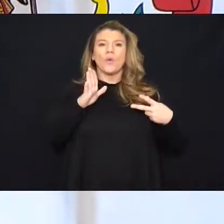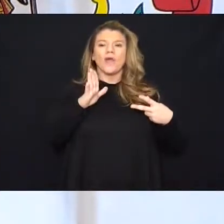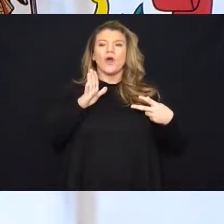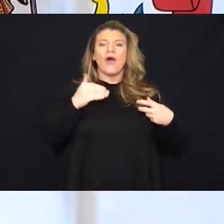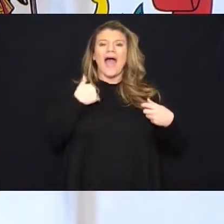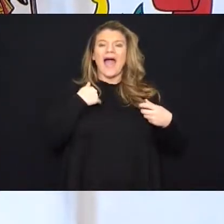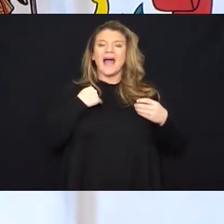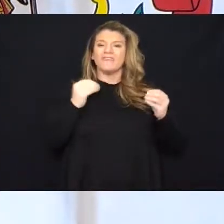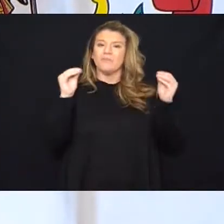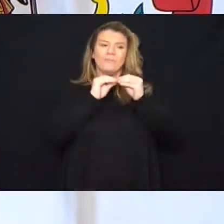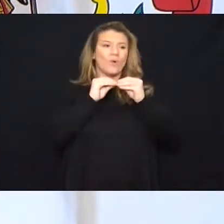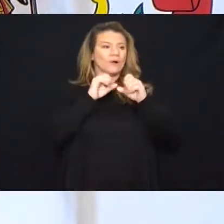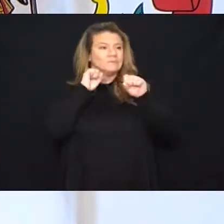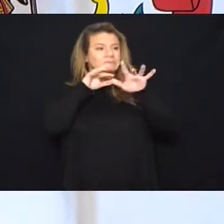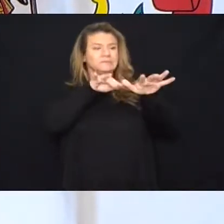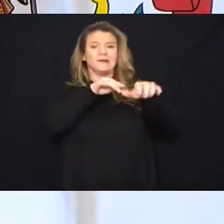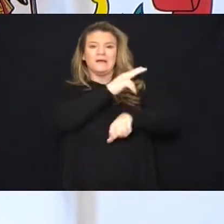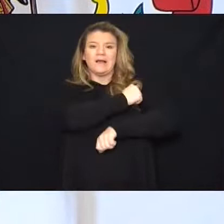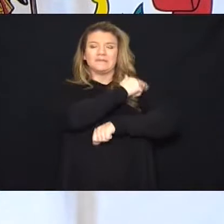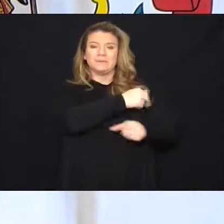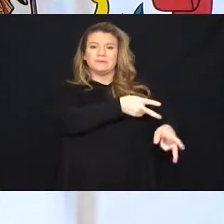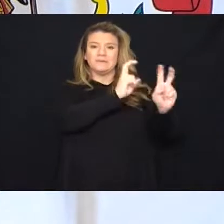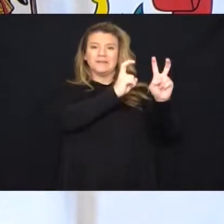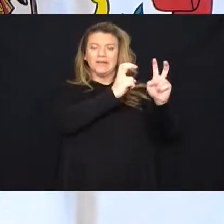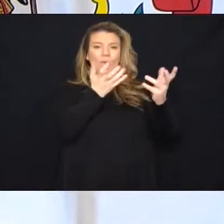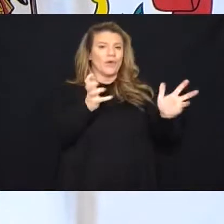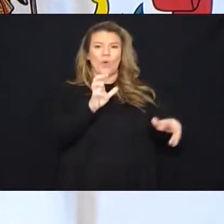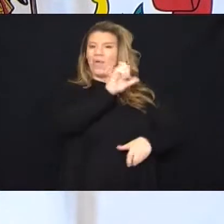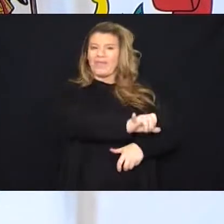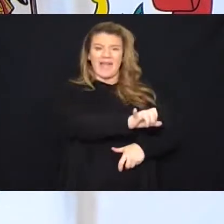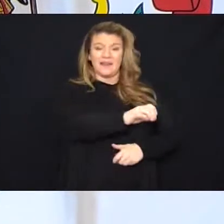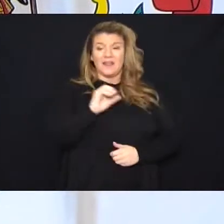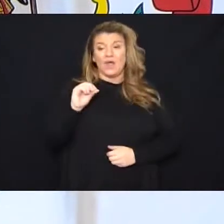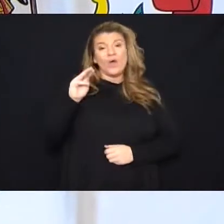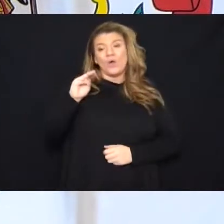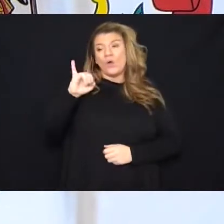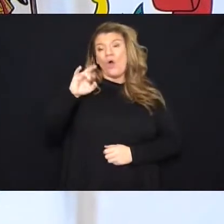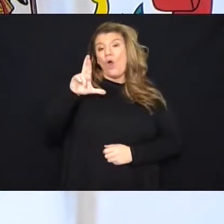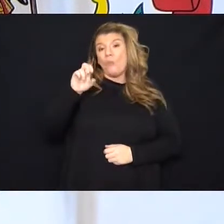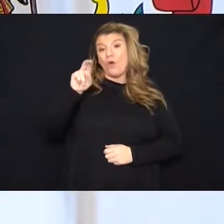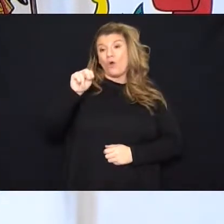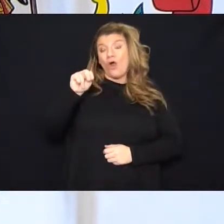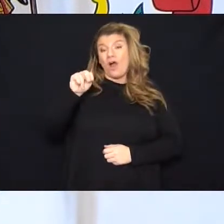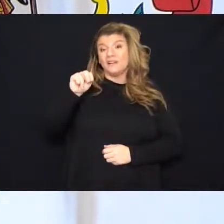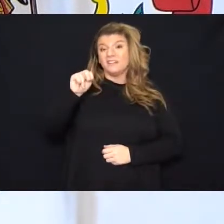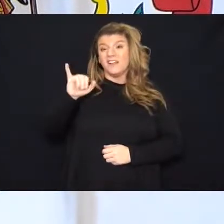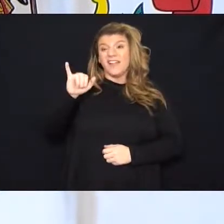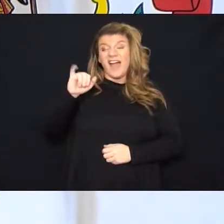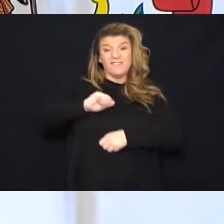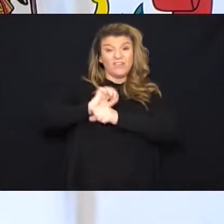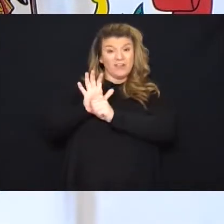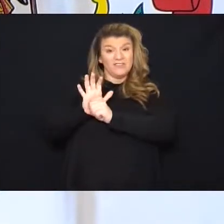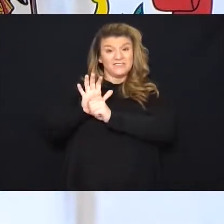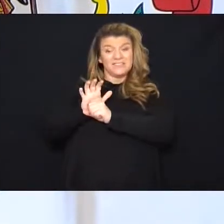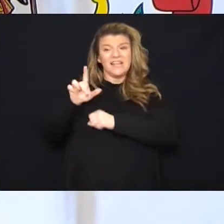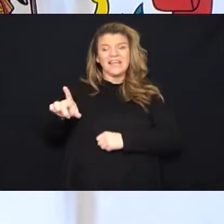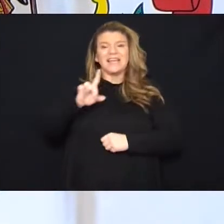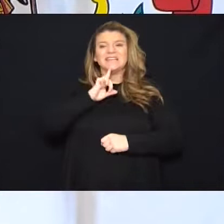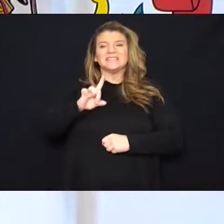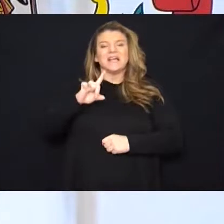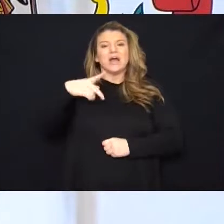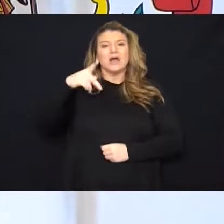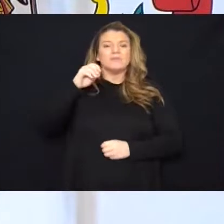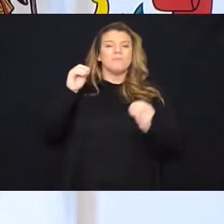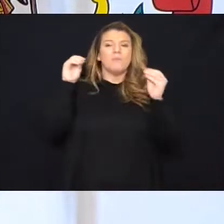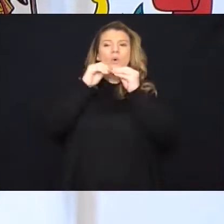our hospitals like you can't imagine. This Omicron virus is absolutely, potent from the standpoint that it is a super